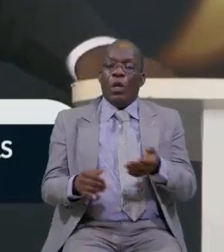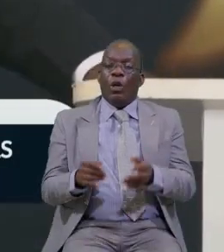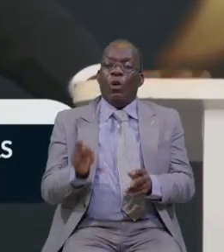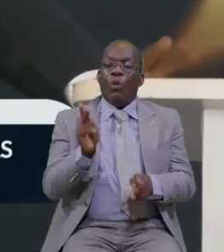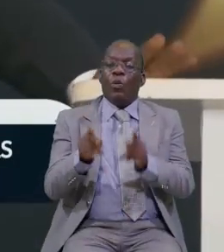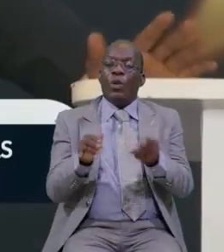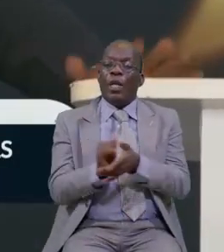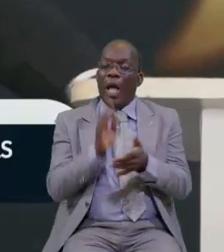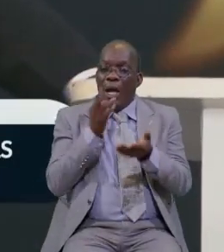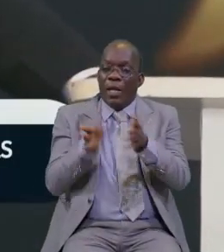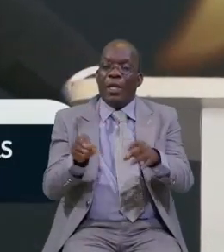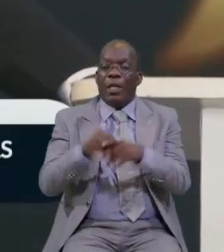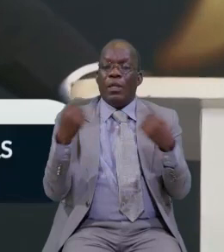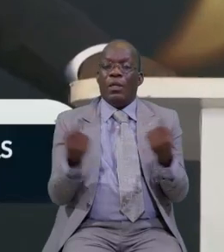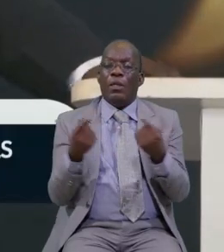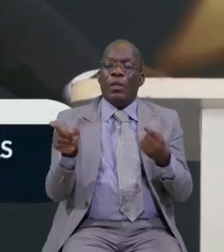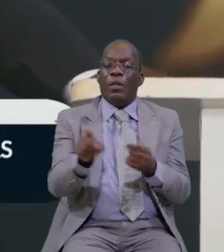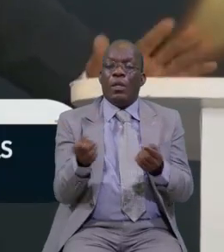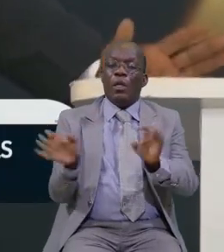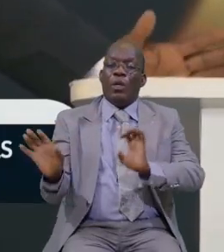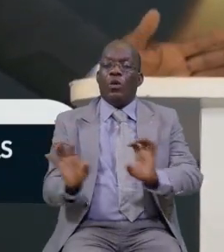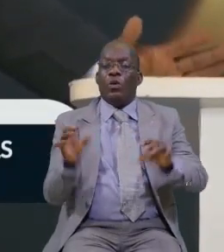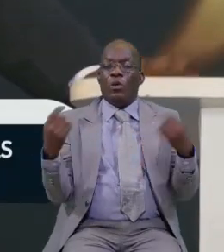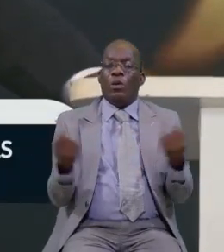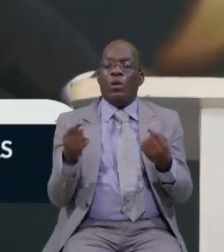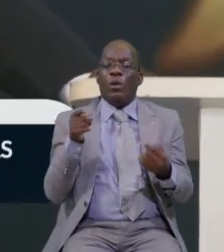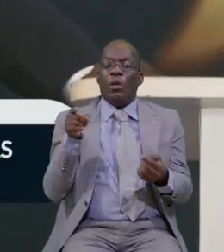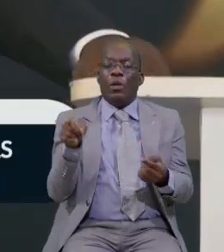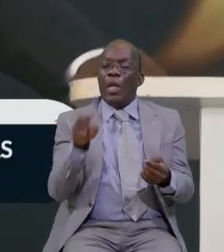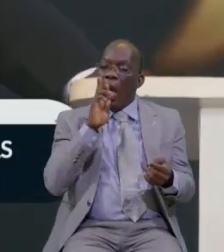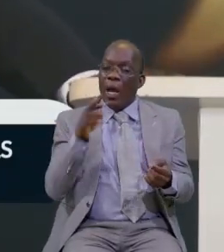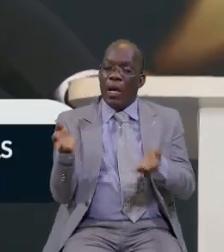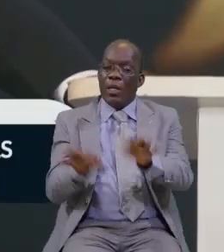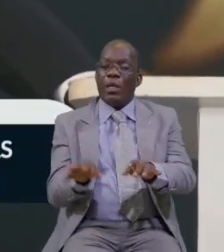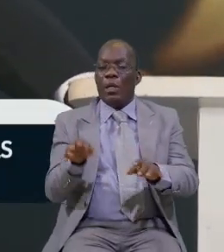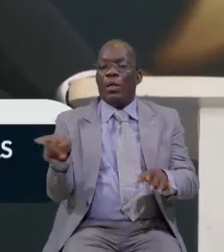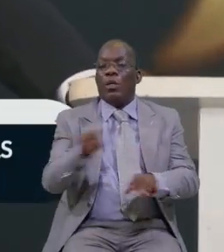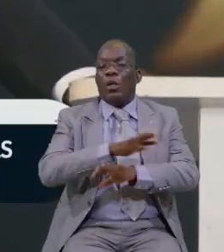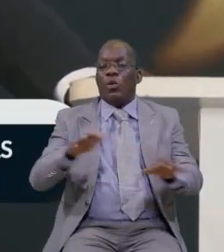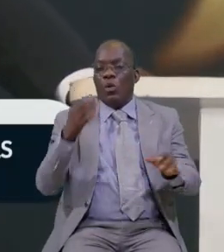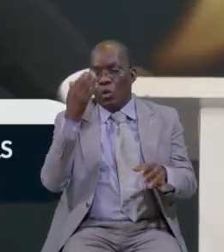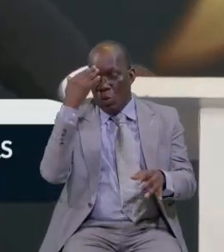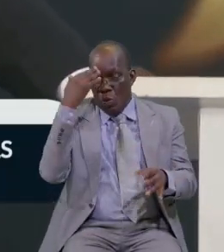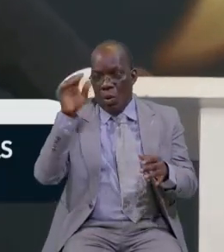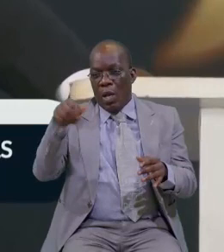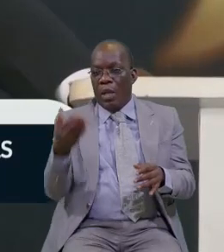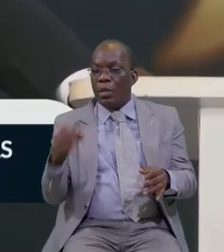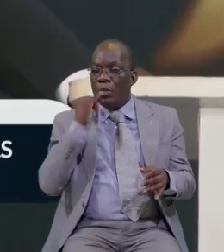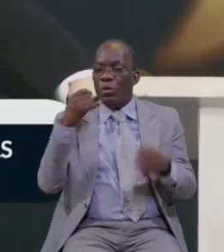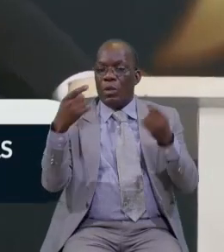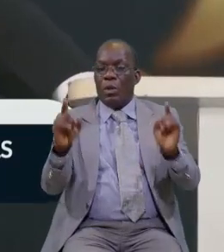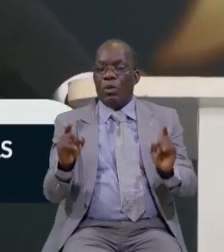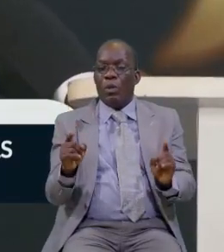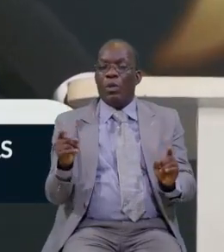sin, they commit sin, they are dead. They don't even know that anything is happening. Their conscience is